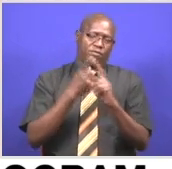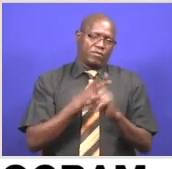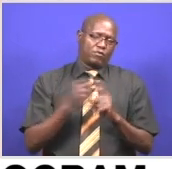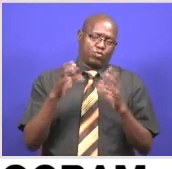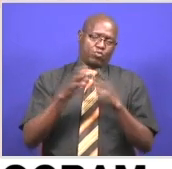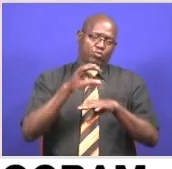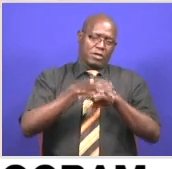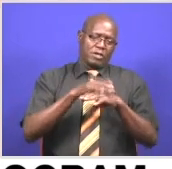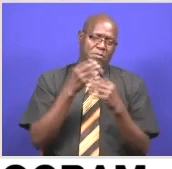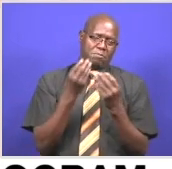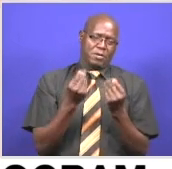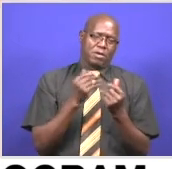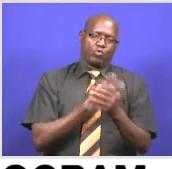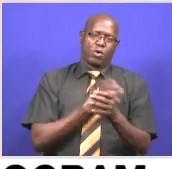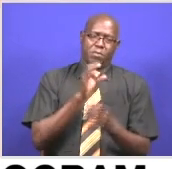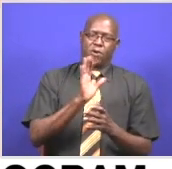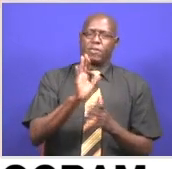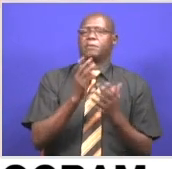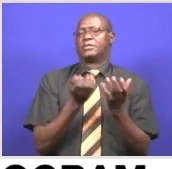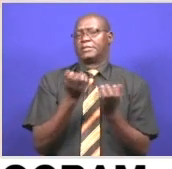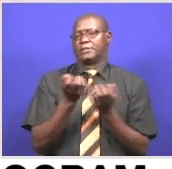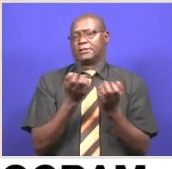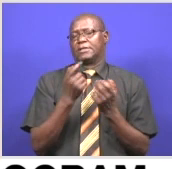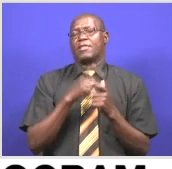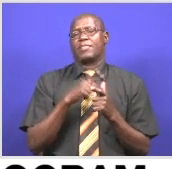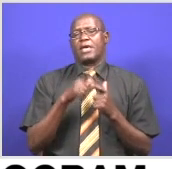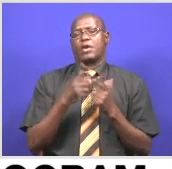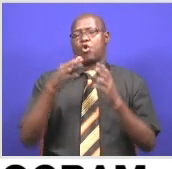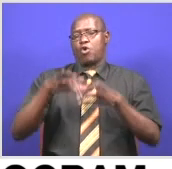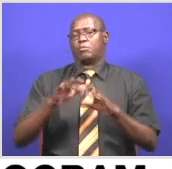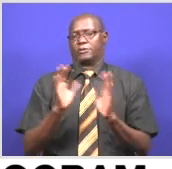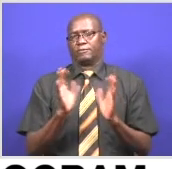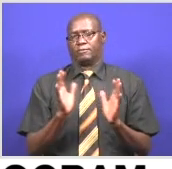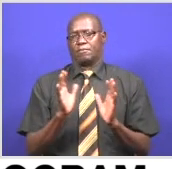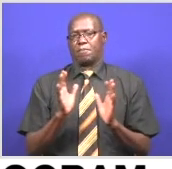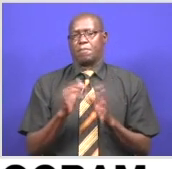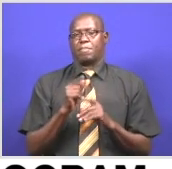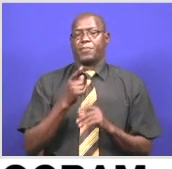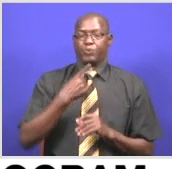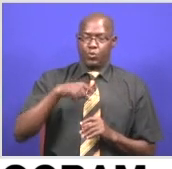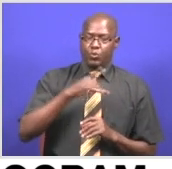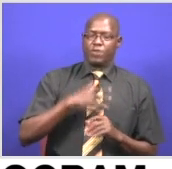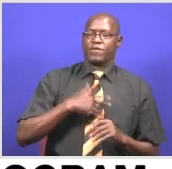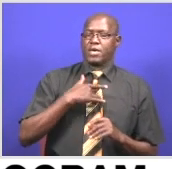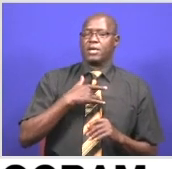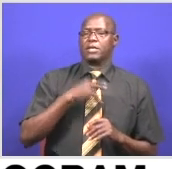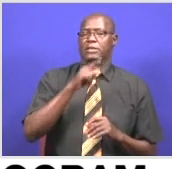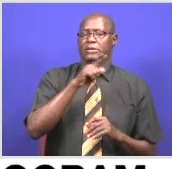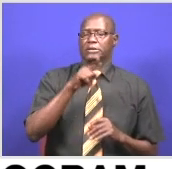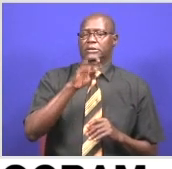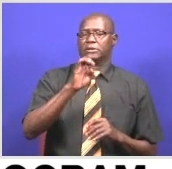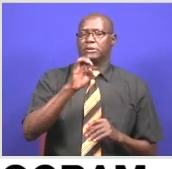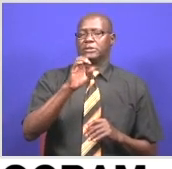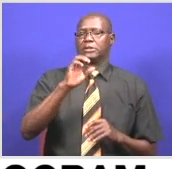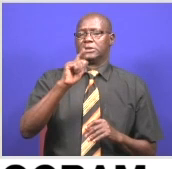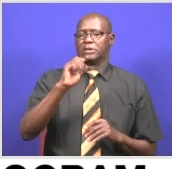money to empower their business, then they don't collapse. And we felt, because Zetech University is domiciled within our